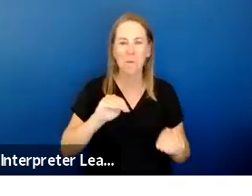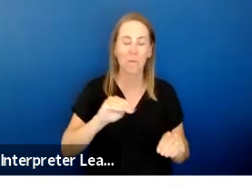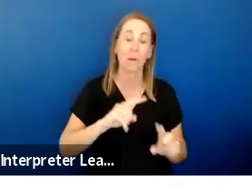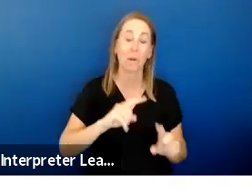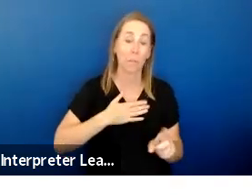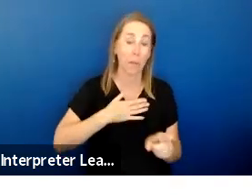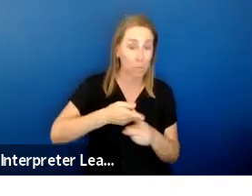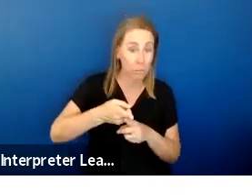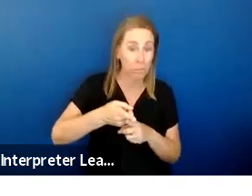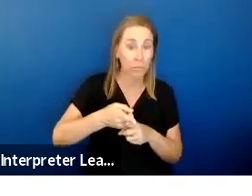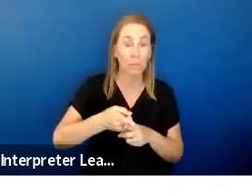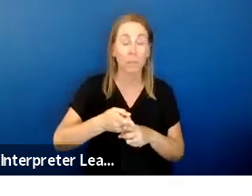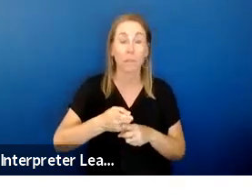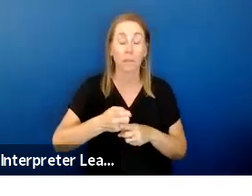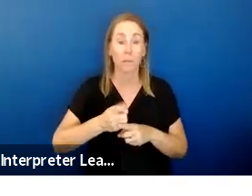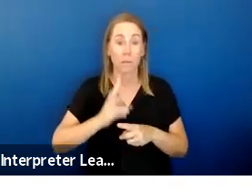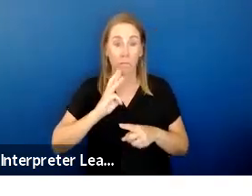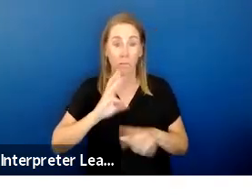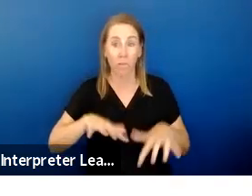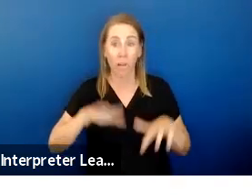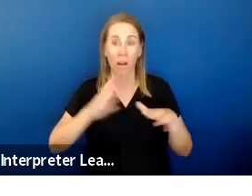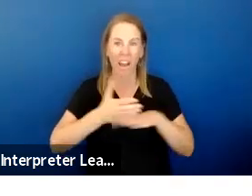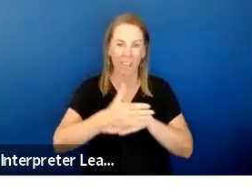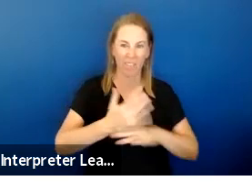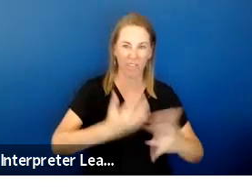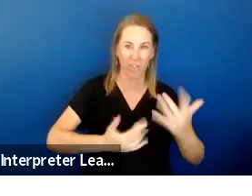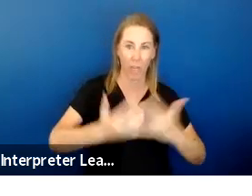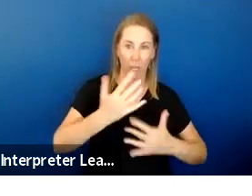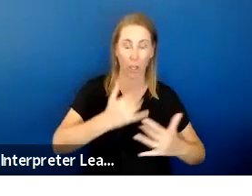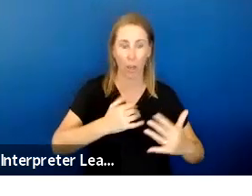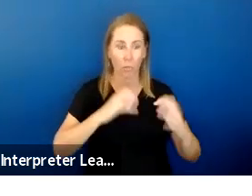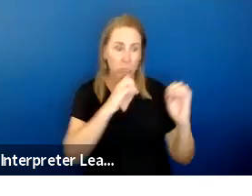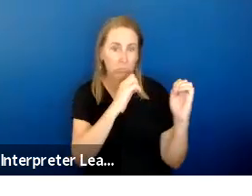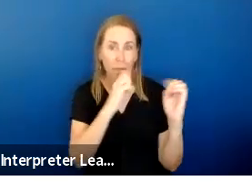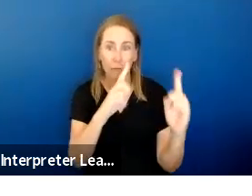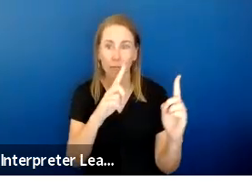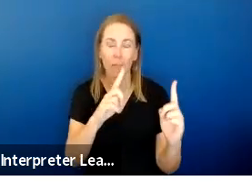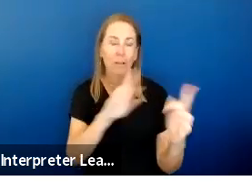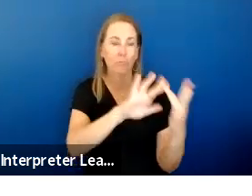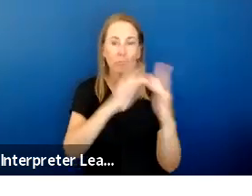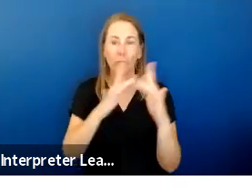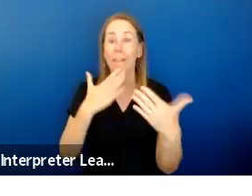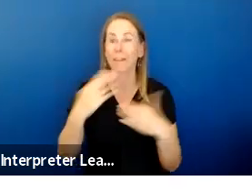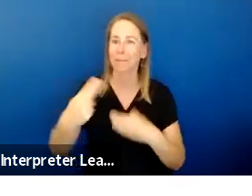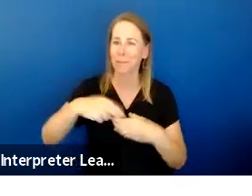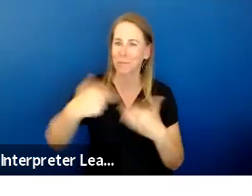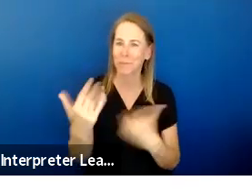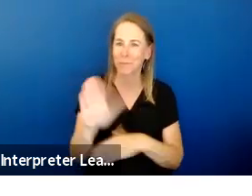flood after fire, education, and outreach. And thank you for joining us today.